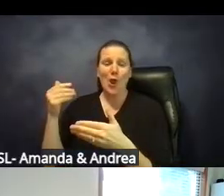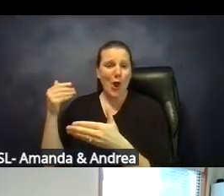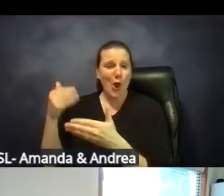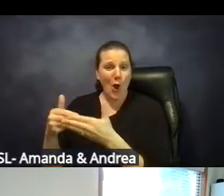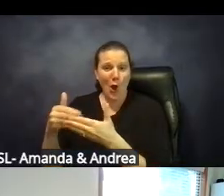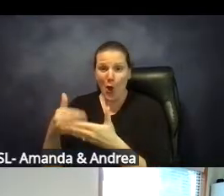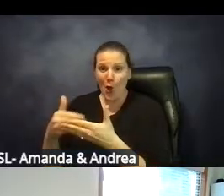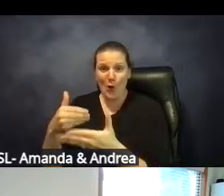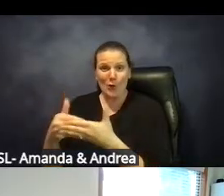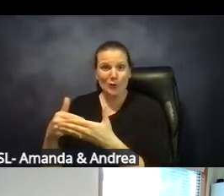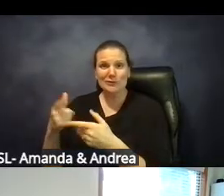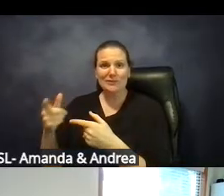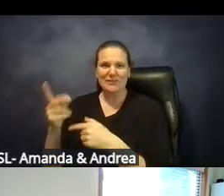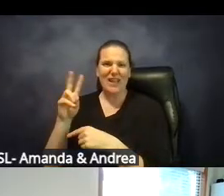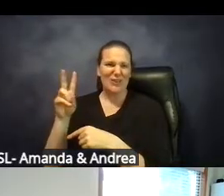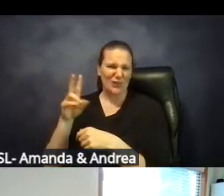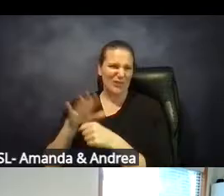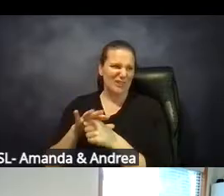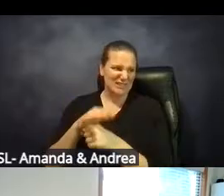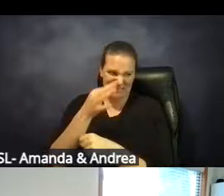by, at least on the Vancouver side.